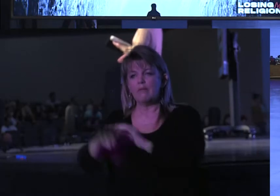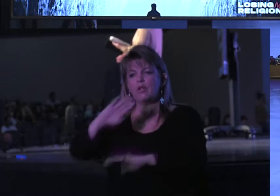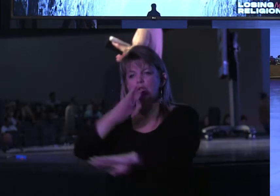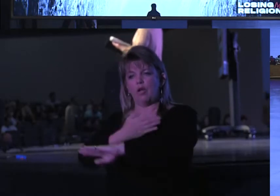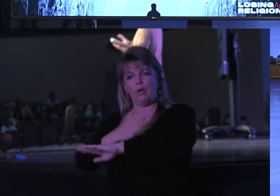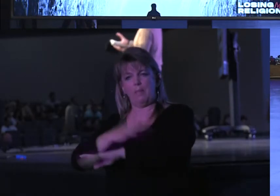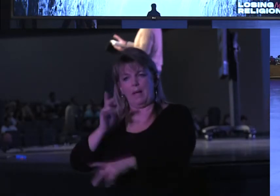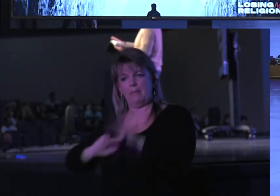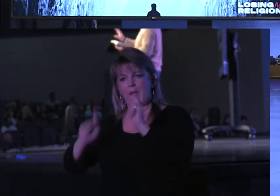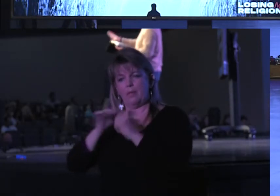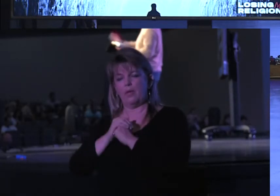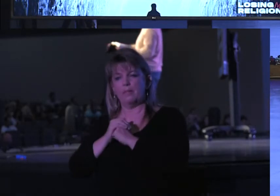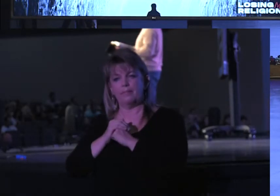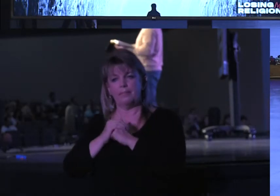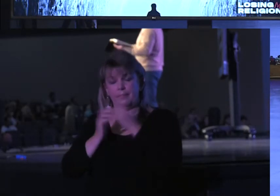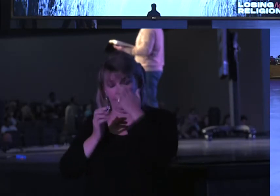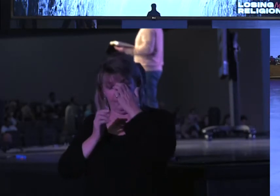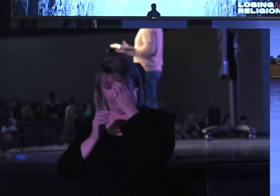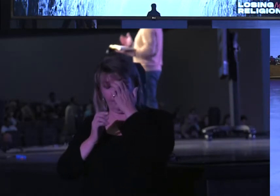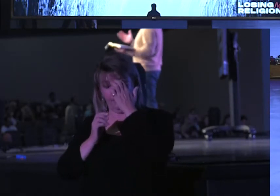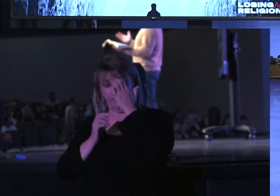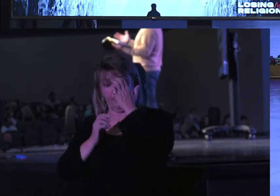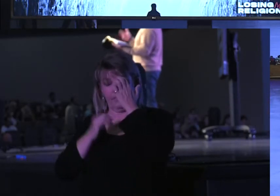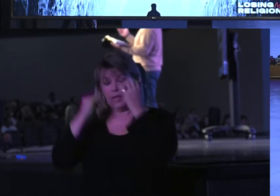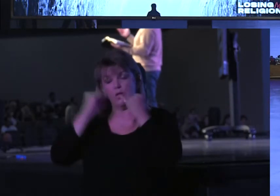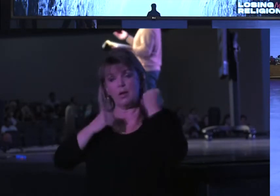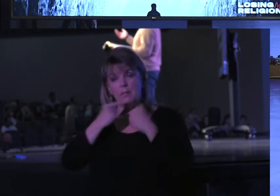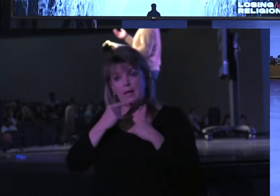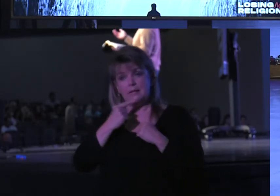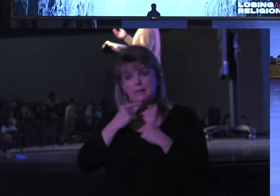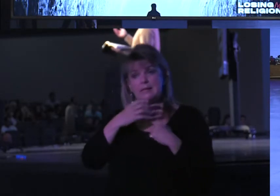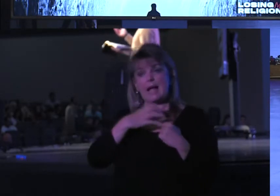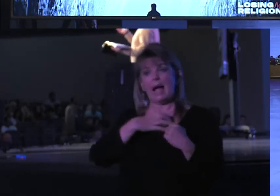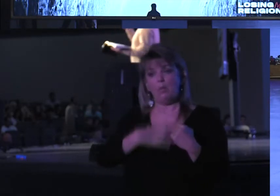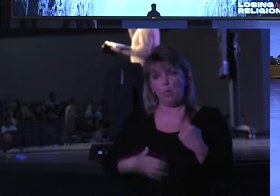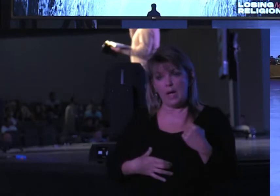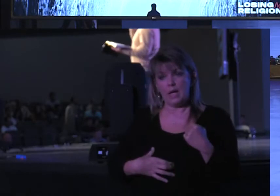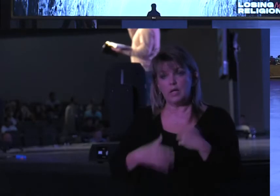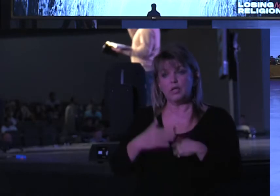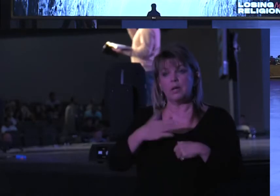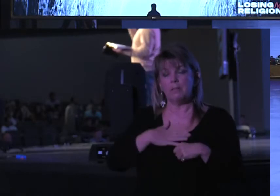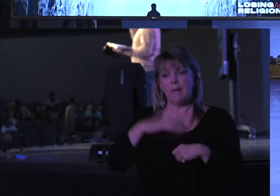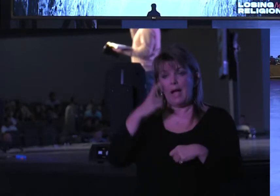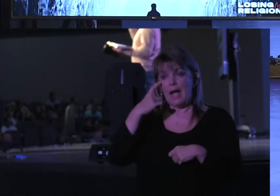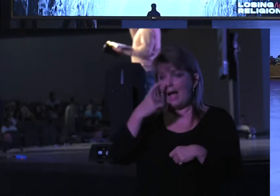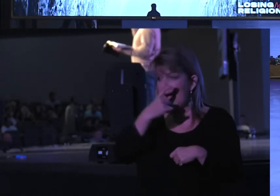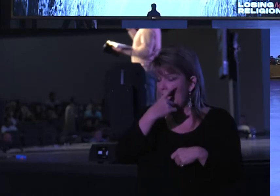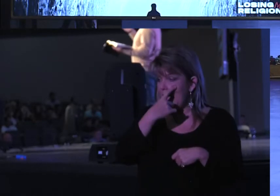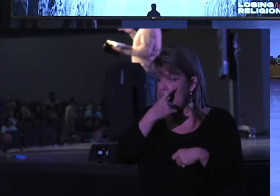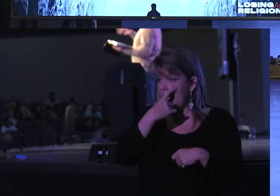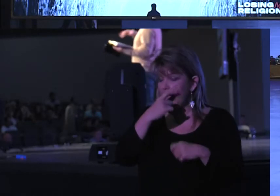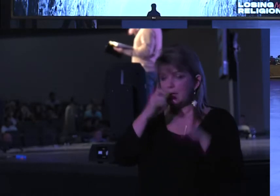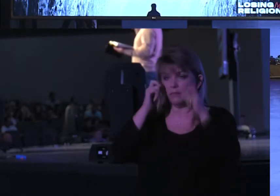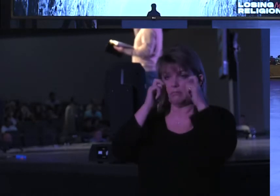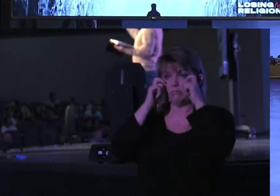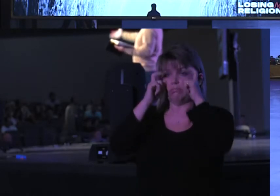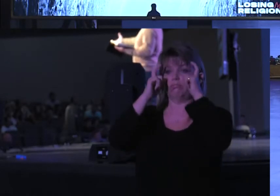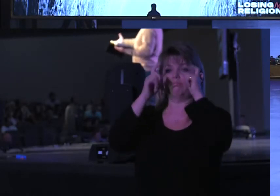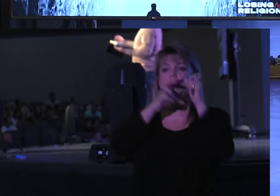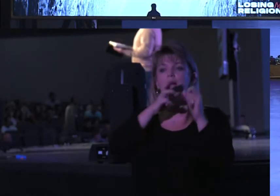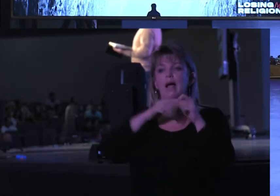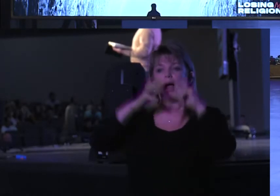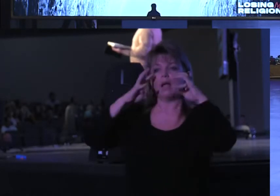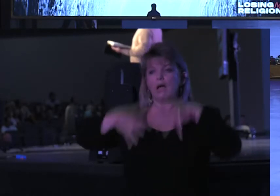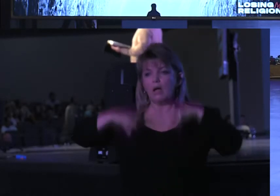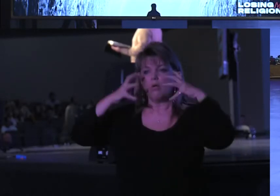of my people. So catch this. Jeremiah says, I wish metaphorically my eyes were a well of water so I could